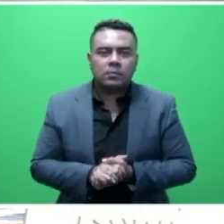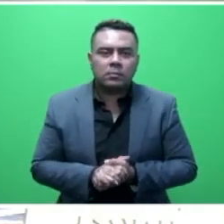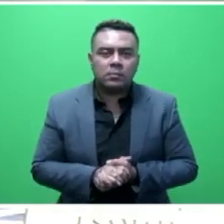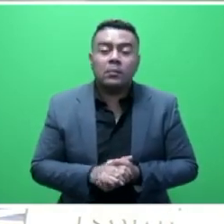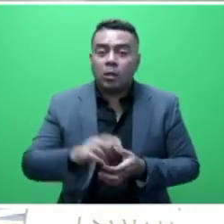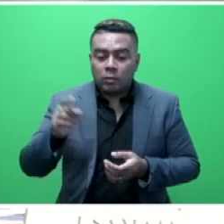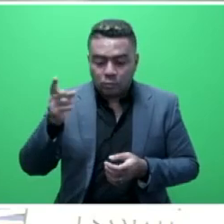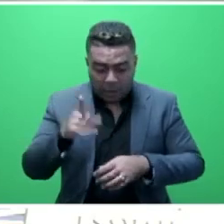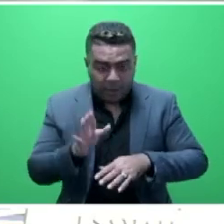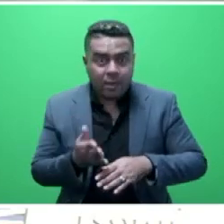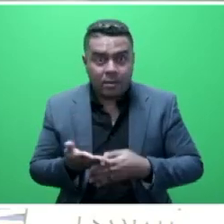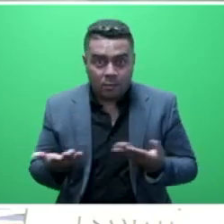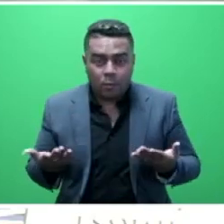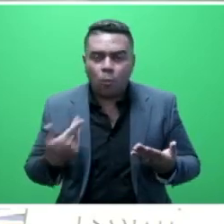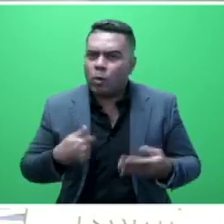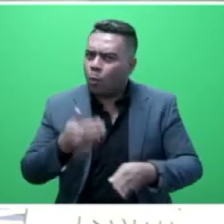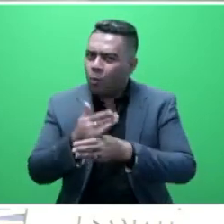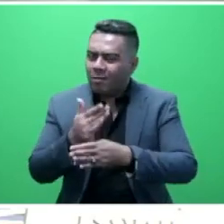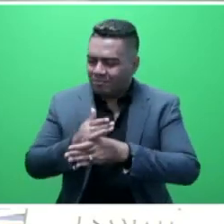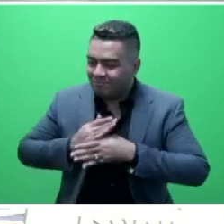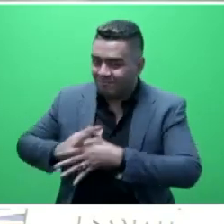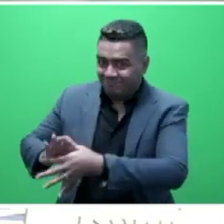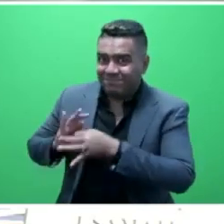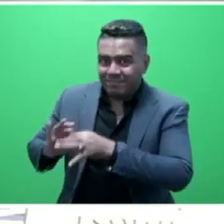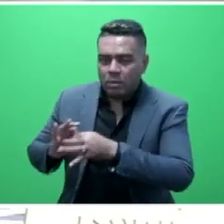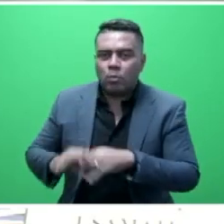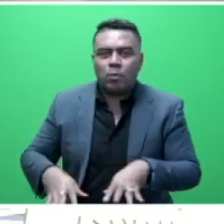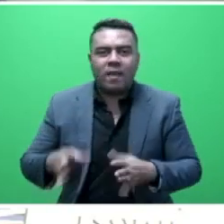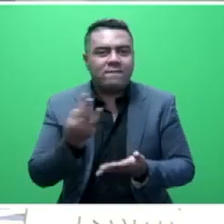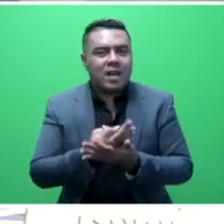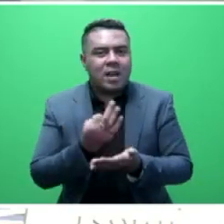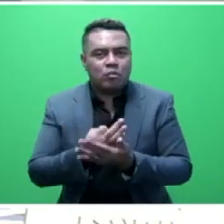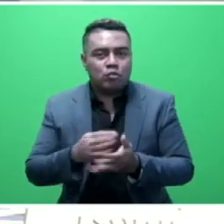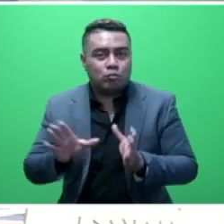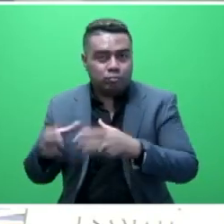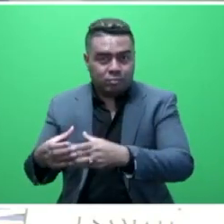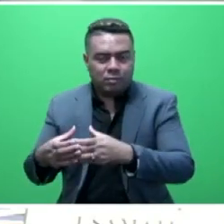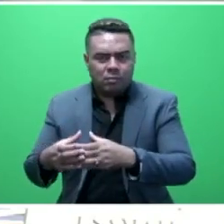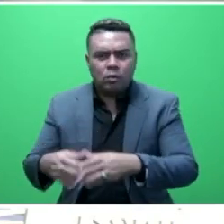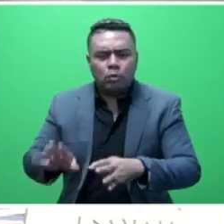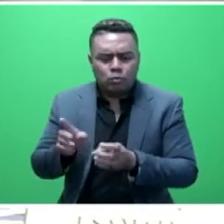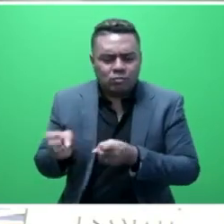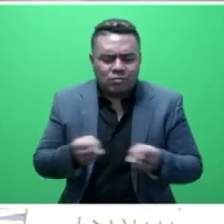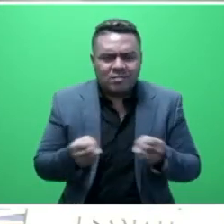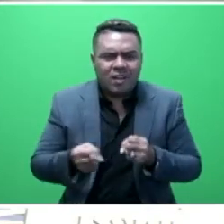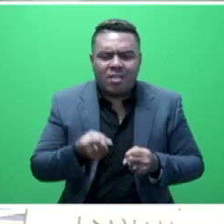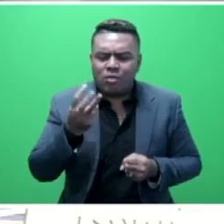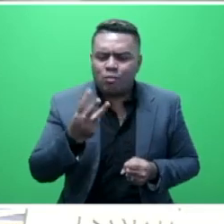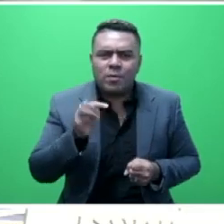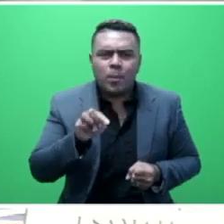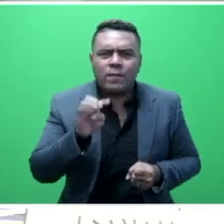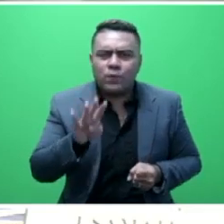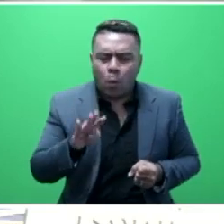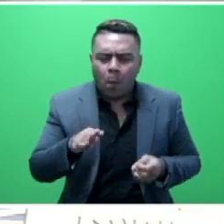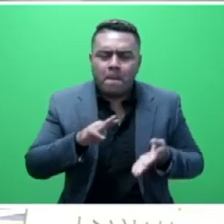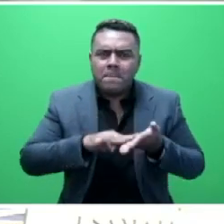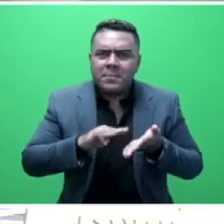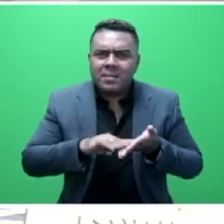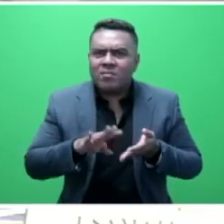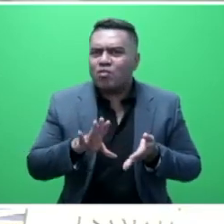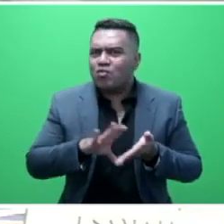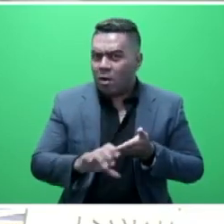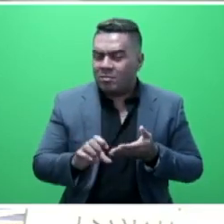To date, we've worked with our financial sector to restructure over $3.4 billion in loans, freeing businesses